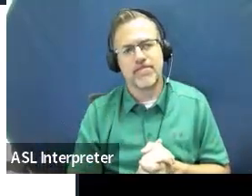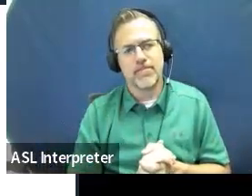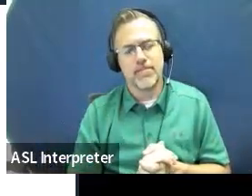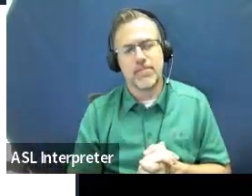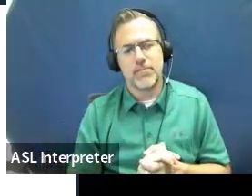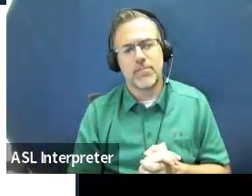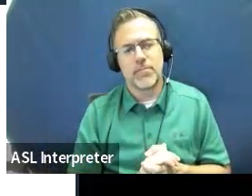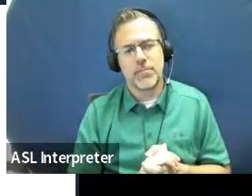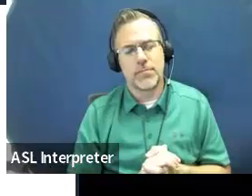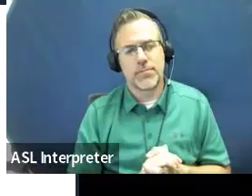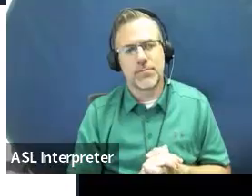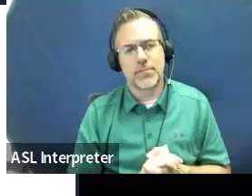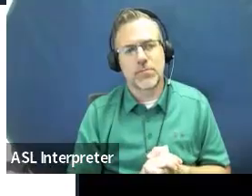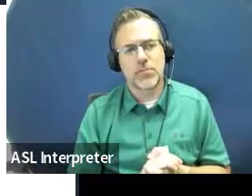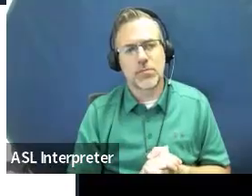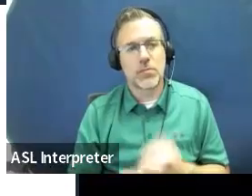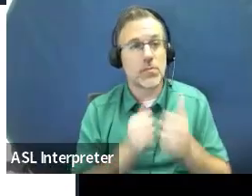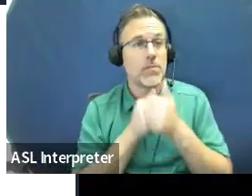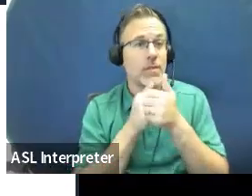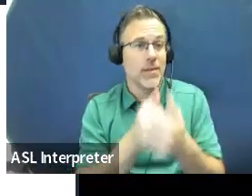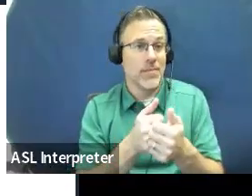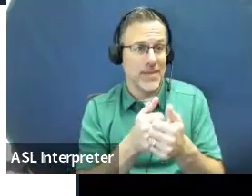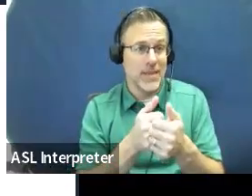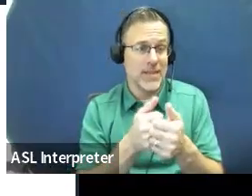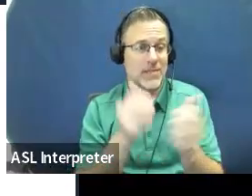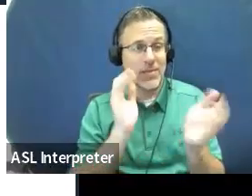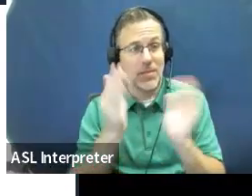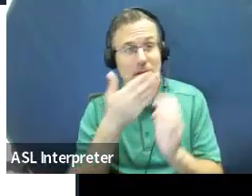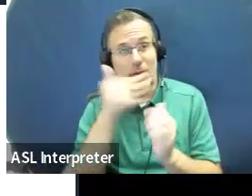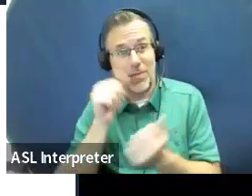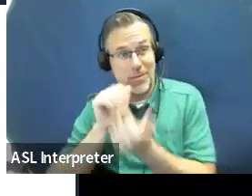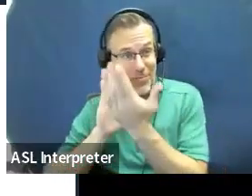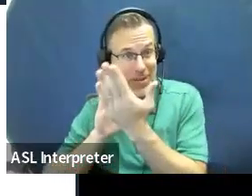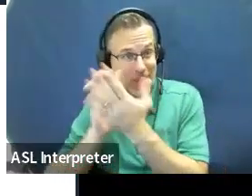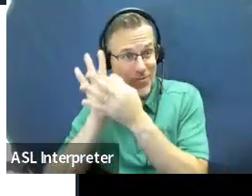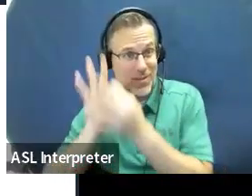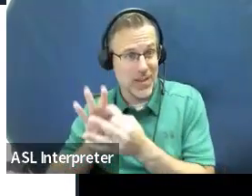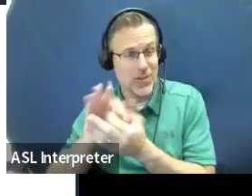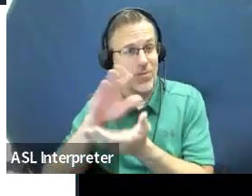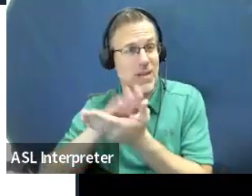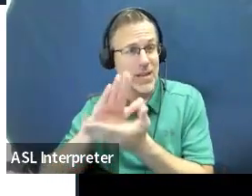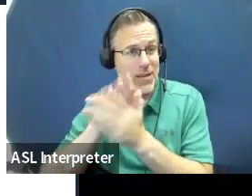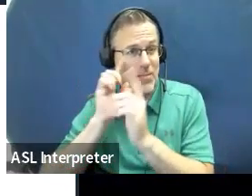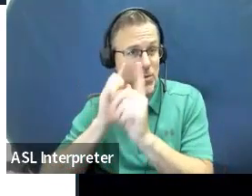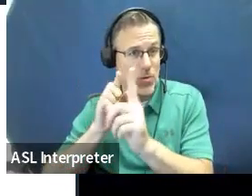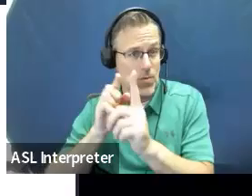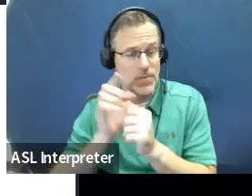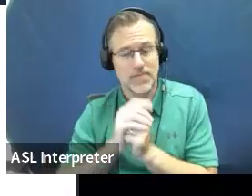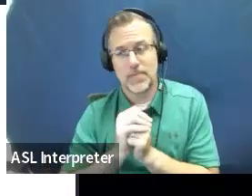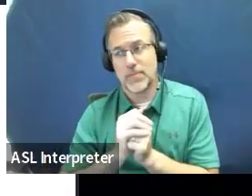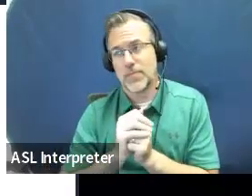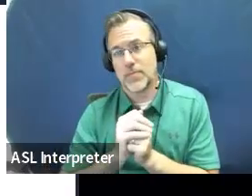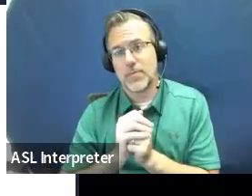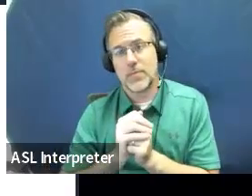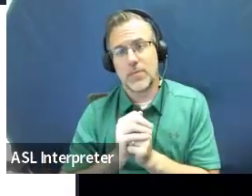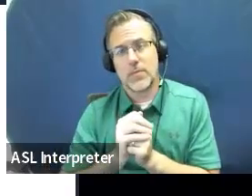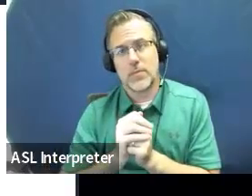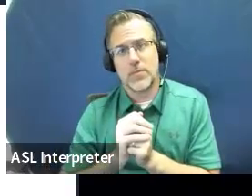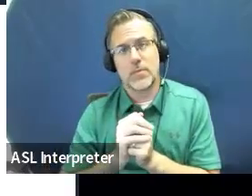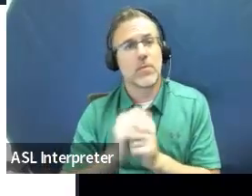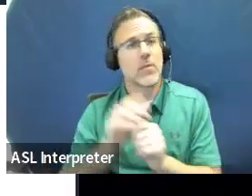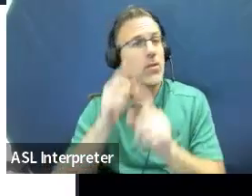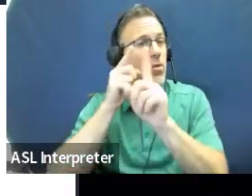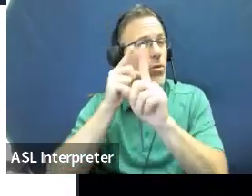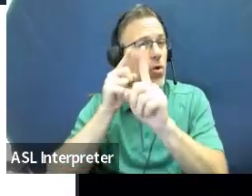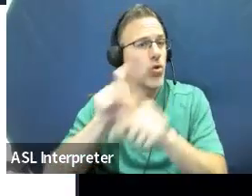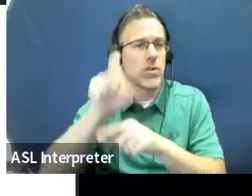Okay, the compliance versus best practice when measuring academic goals looks like this. When we look at goals, they must